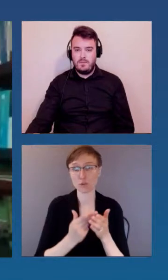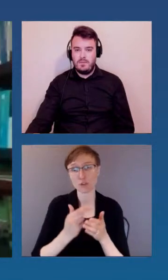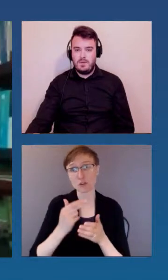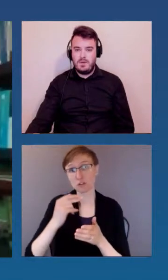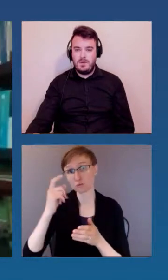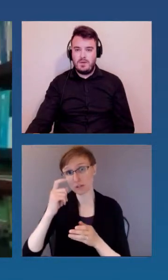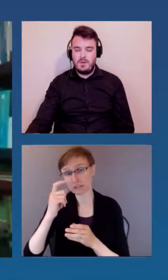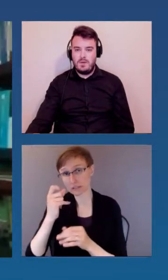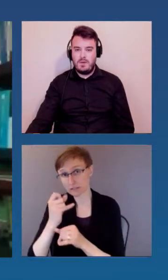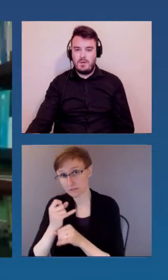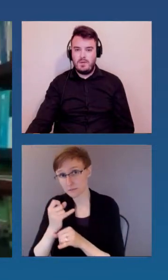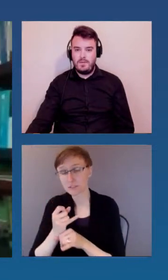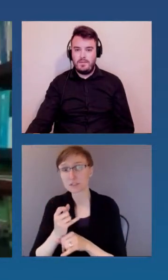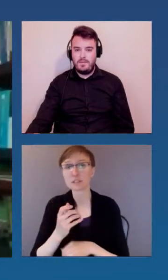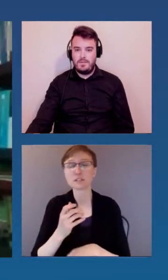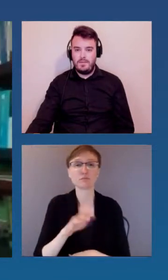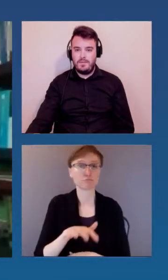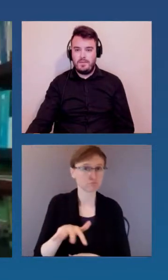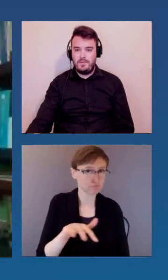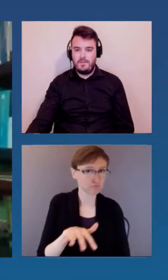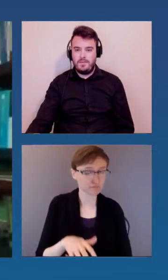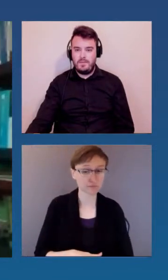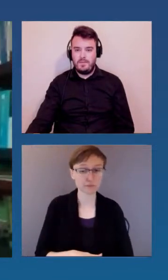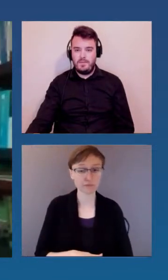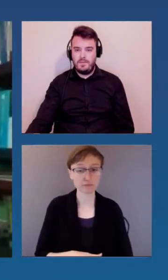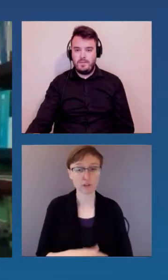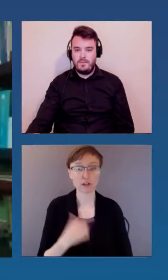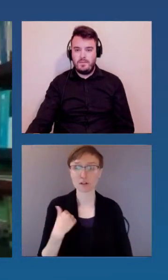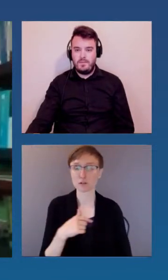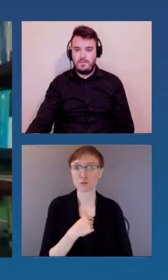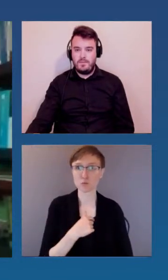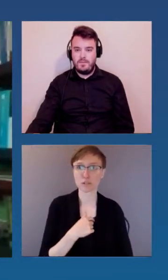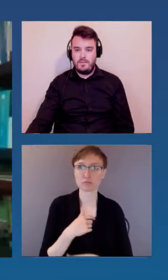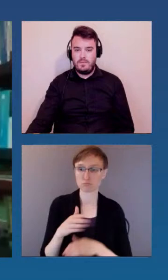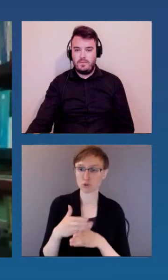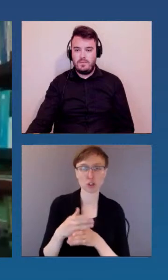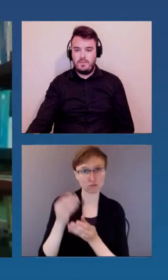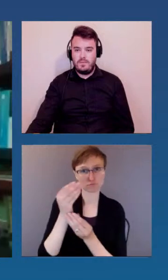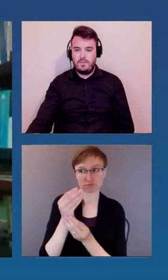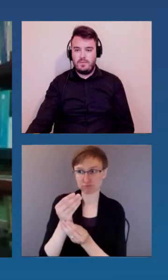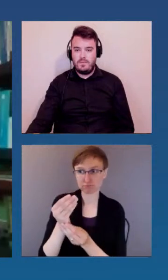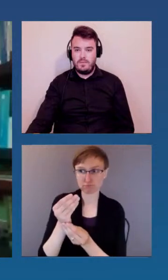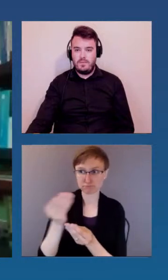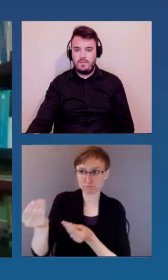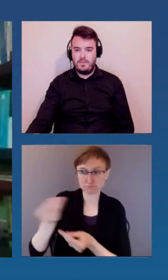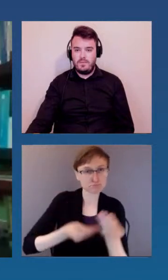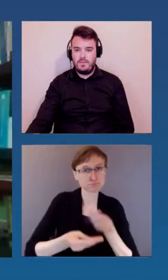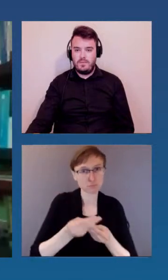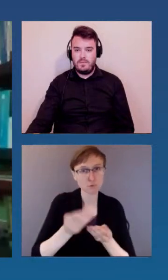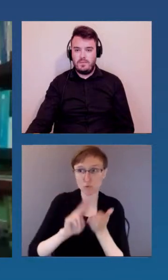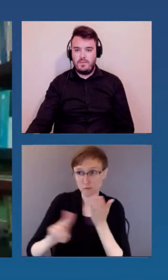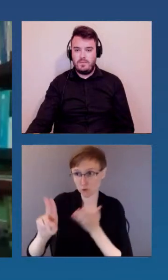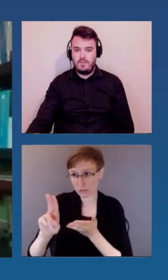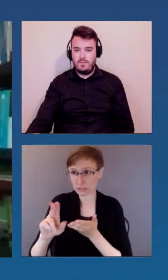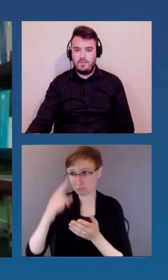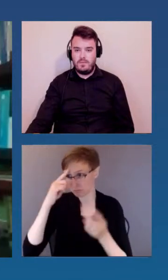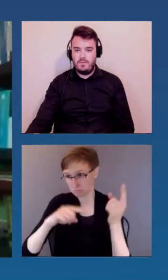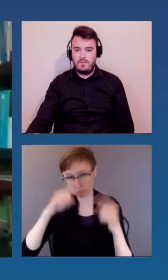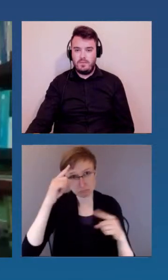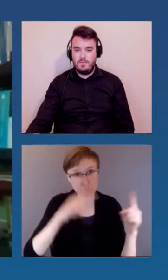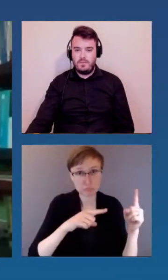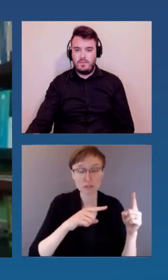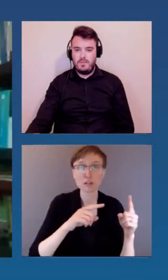distancing and group size. This would be the same for these Beaufort-Cité, and